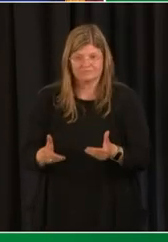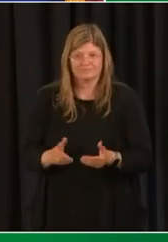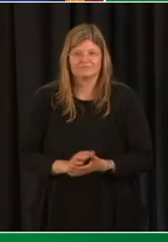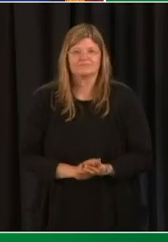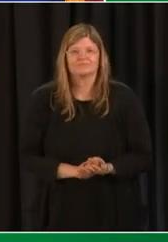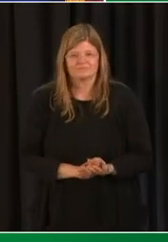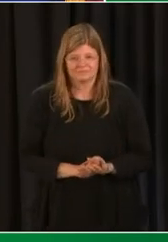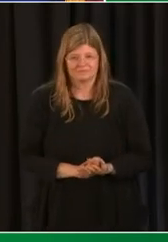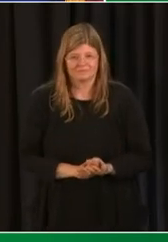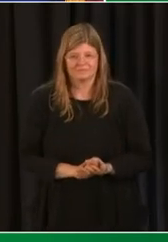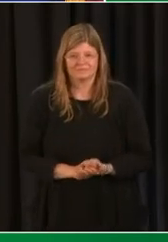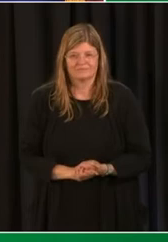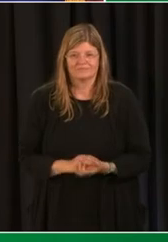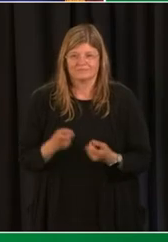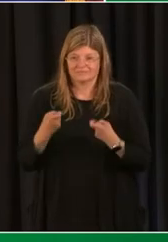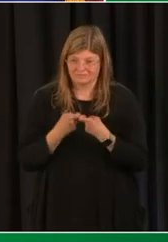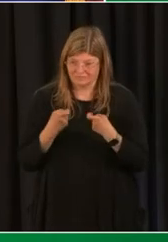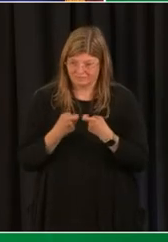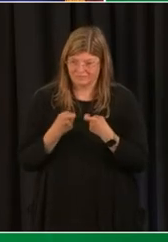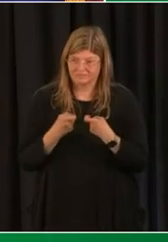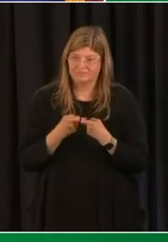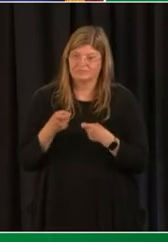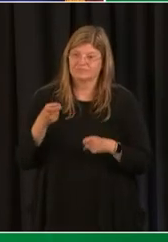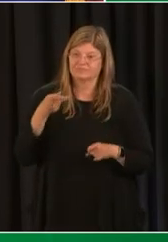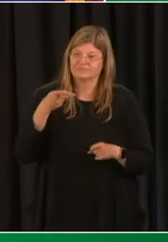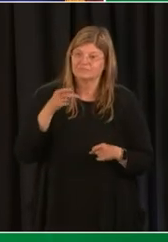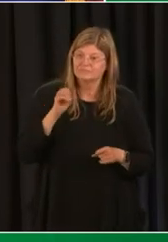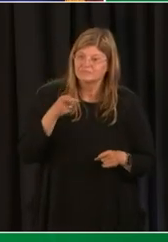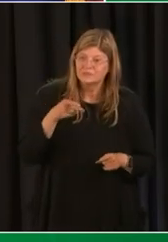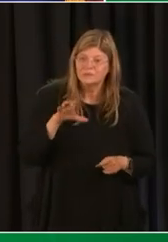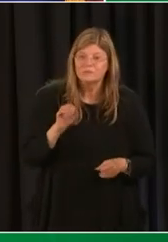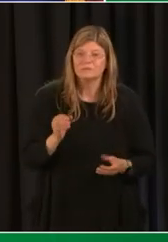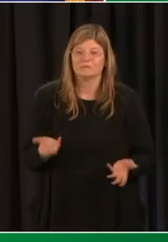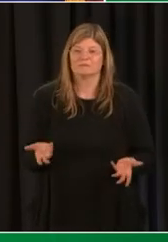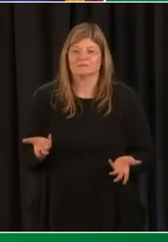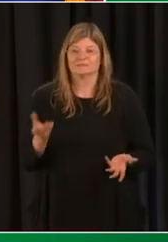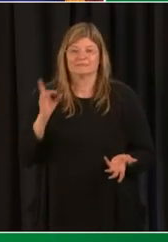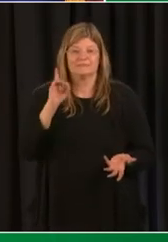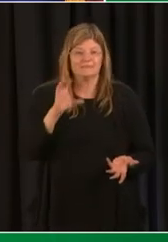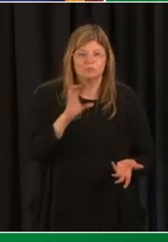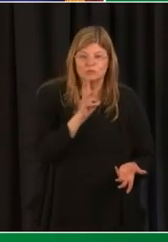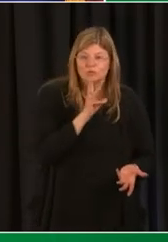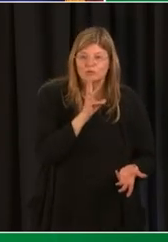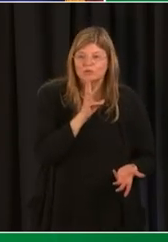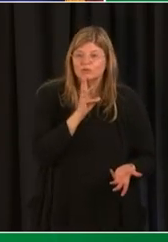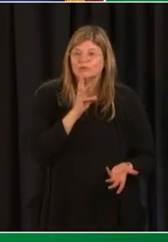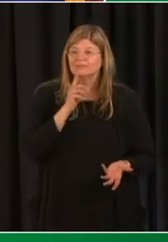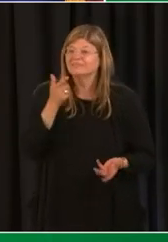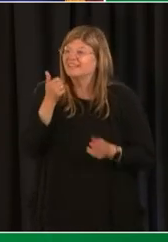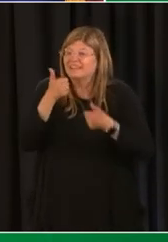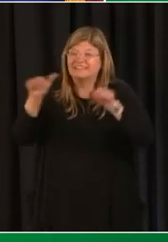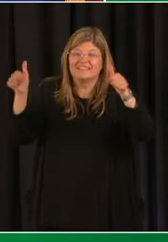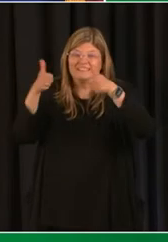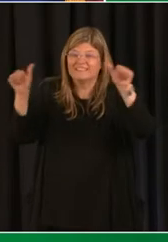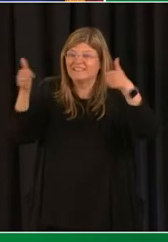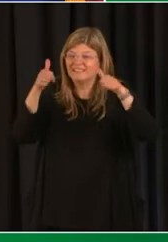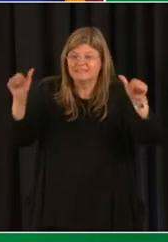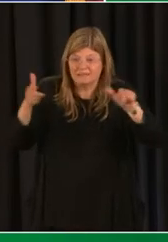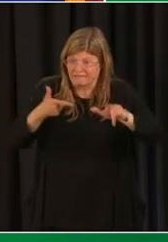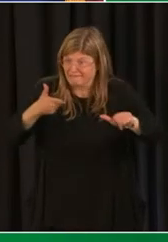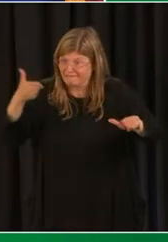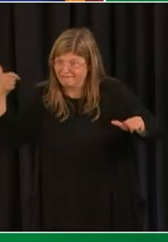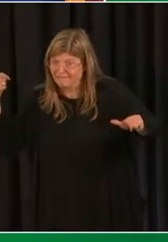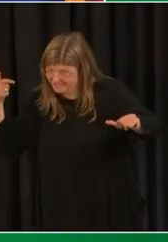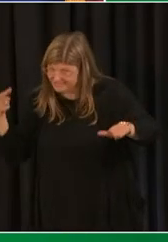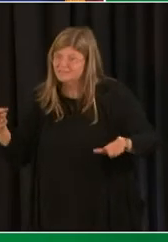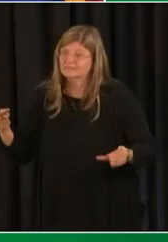before, because your utilities, think of your Pepco bill, think of your DC water, your Washington gas, any of those bills that you have, if